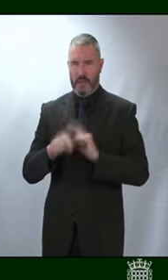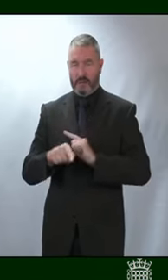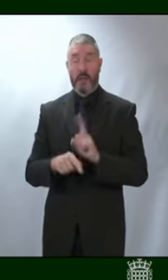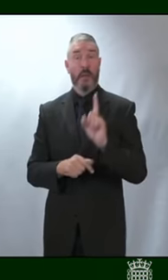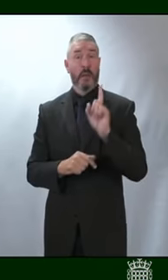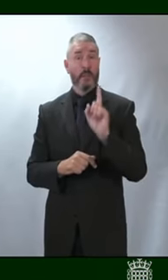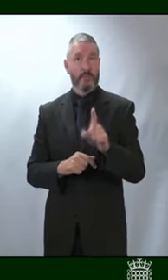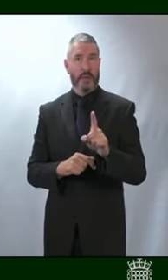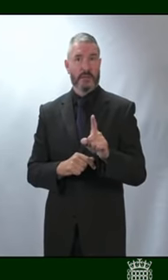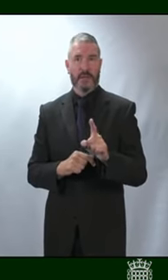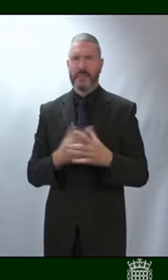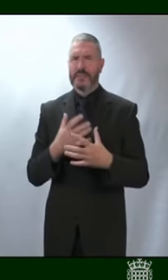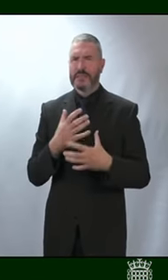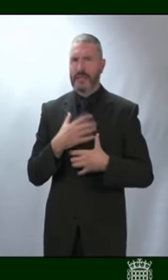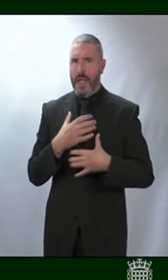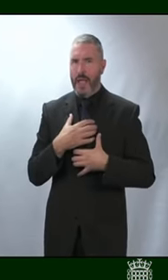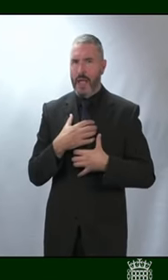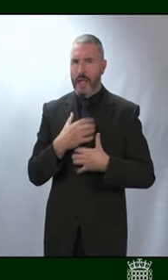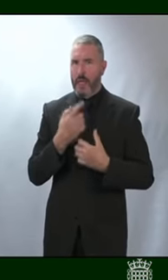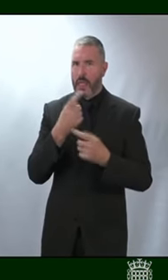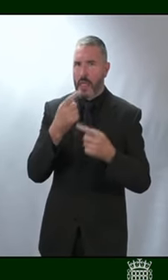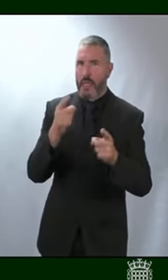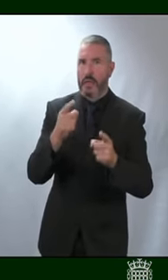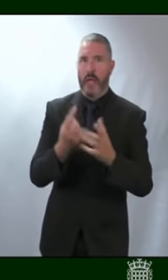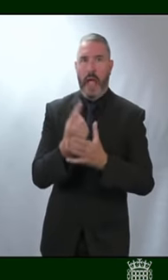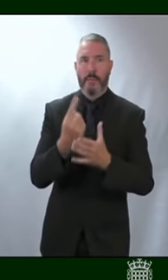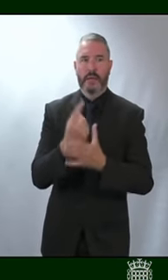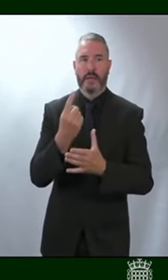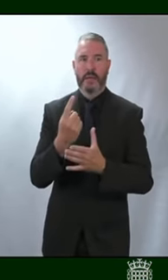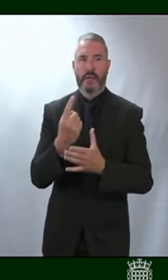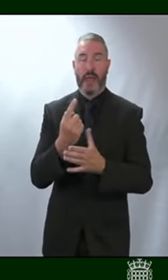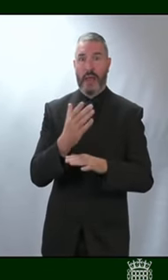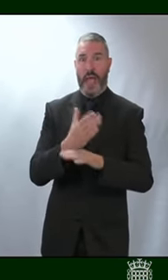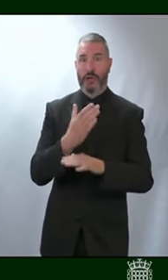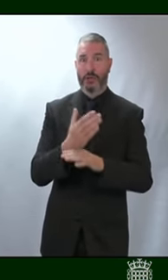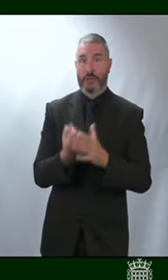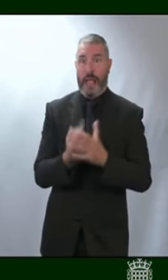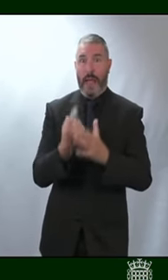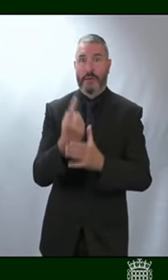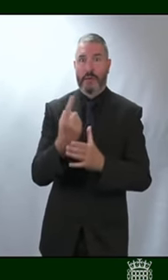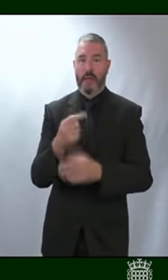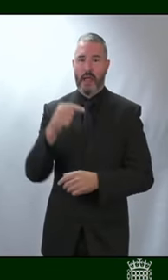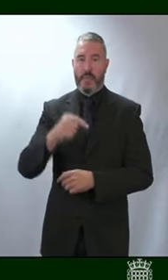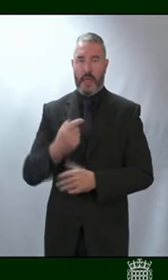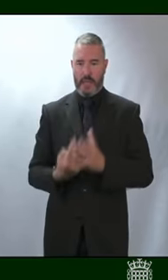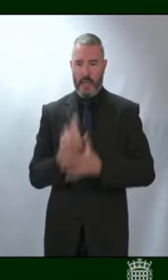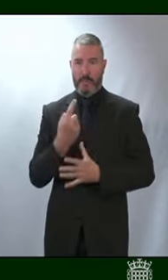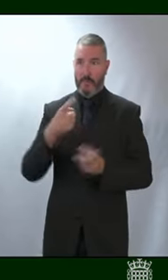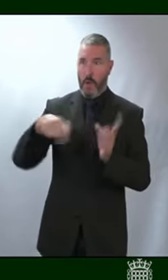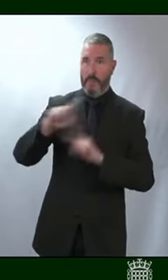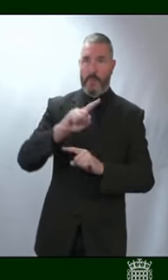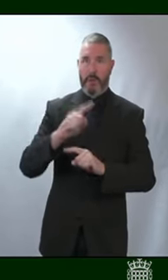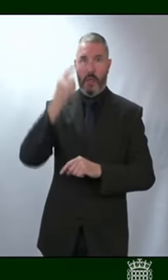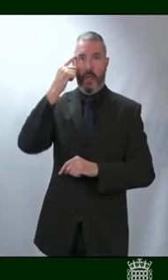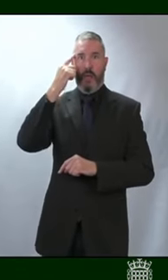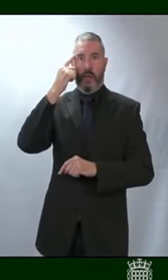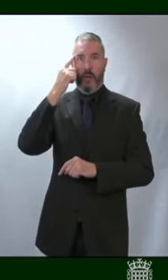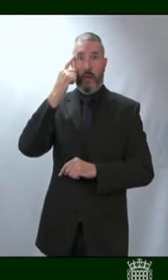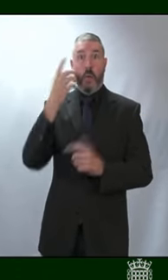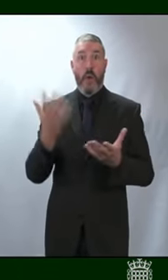that the scare tactics being used and the regulatory actions taken will have an immediate impact on high streets,